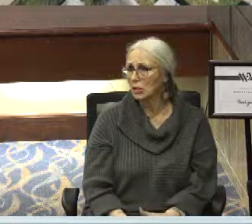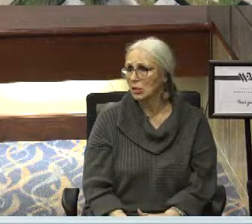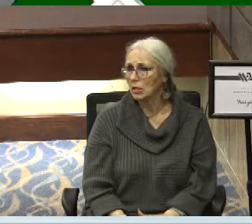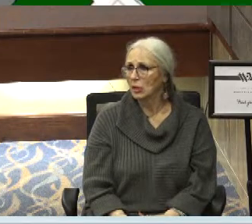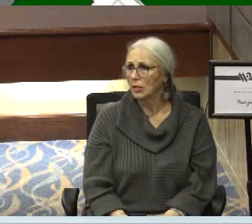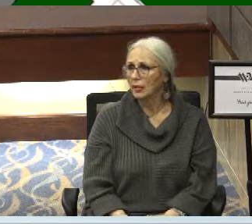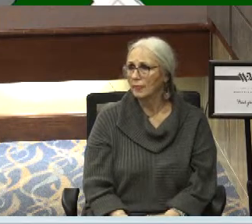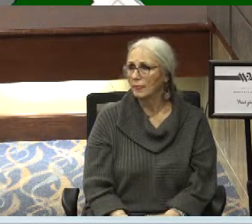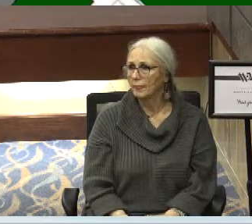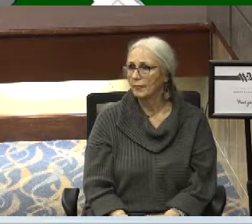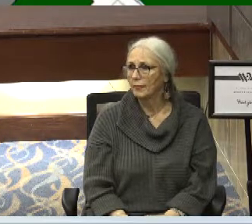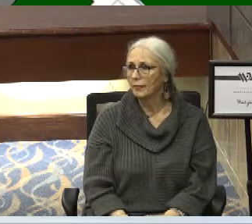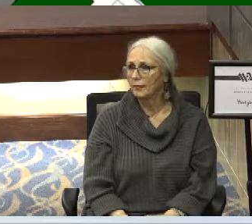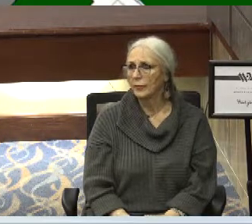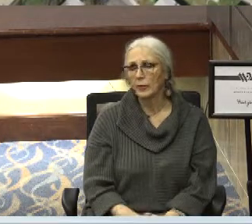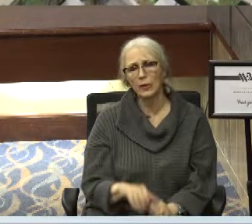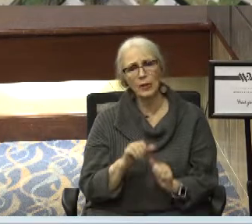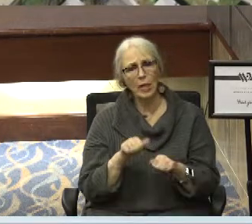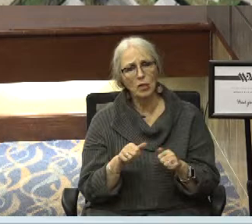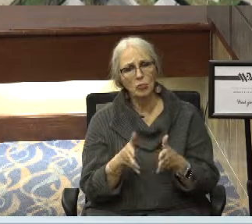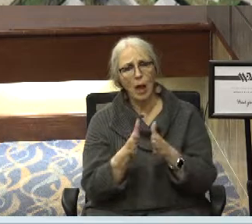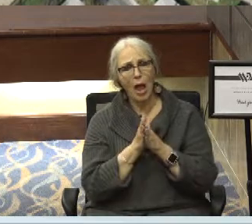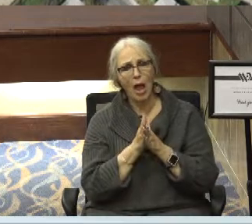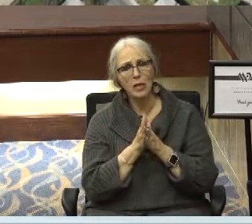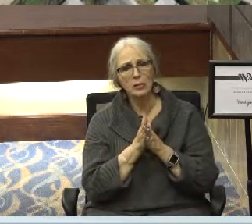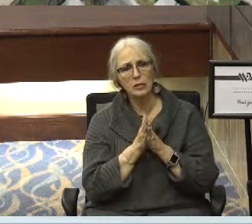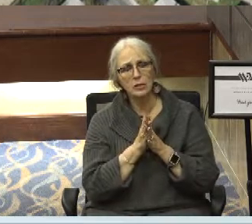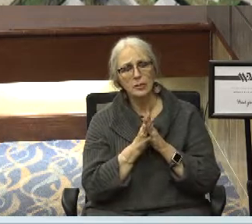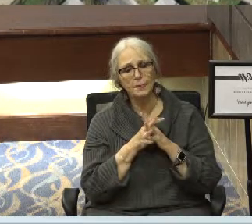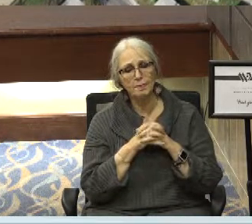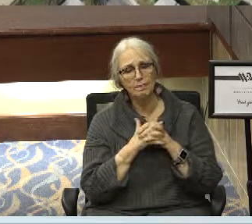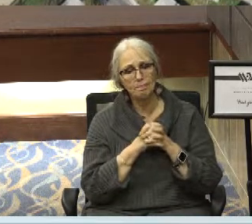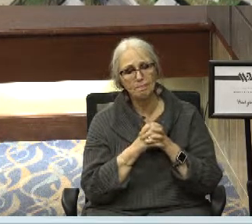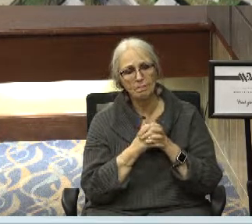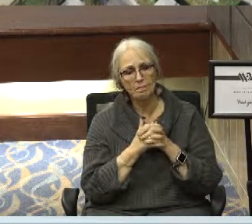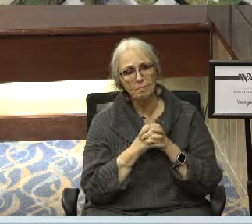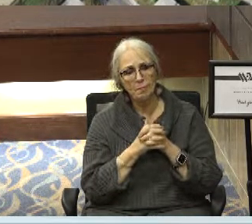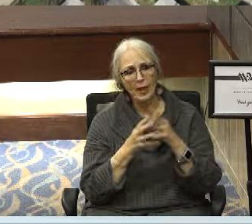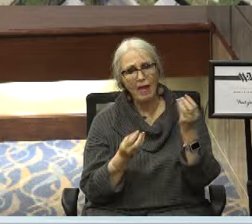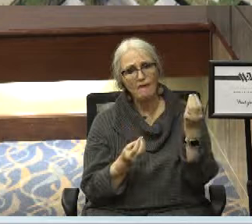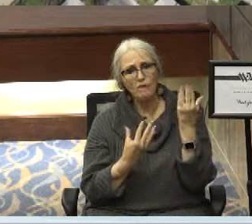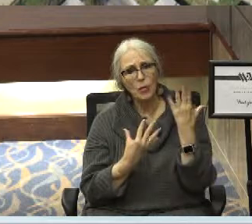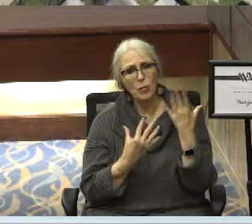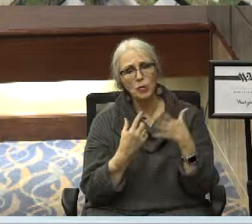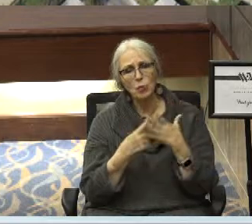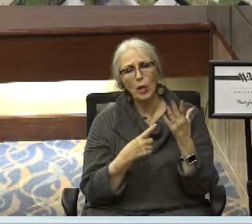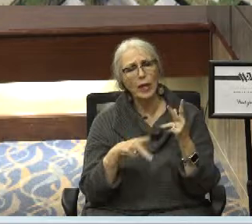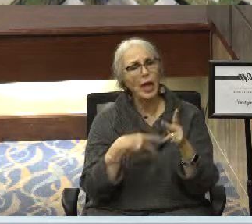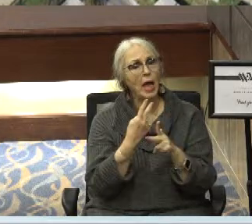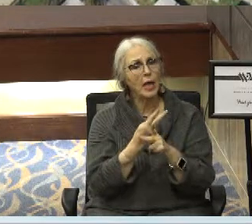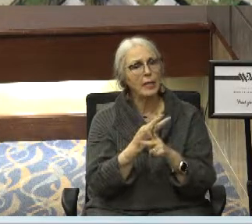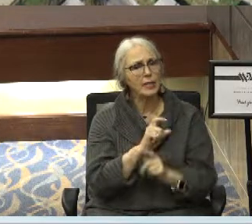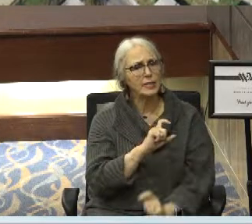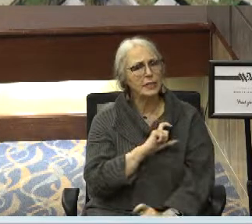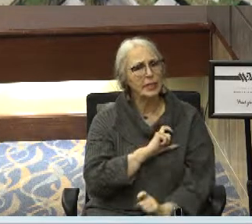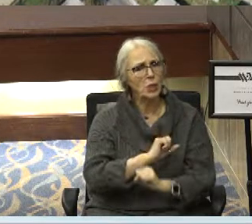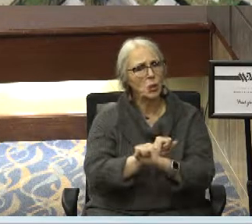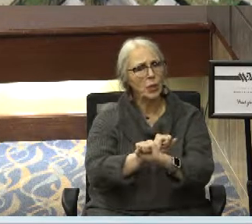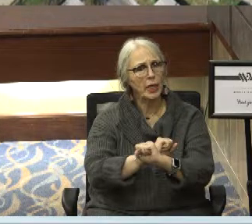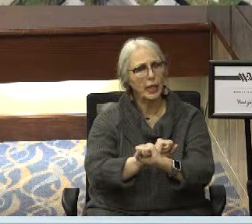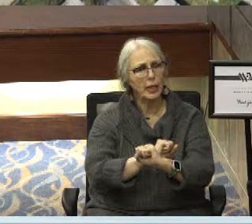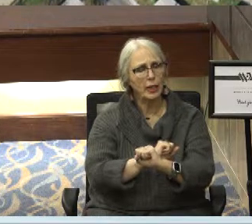have. And could you also ask them to tell us what kind of security they will